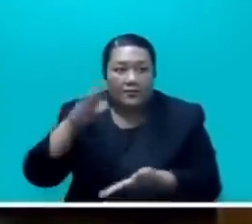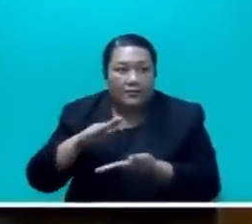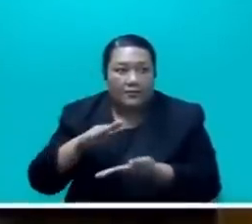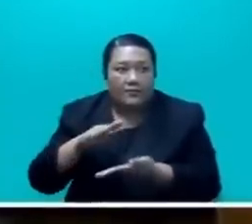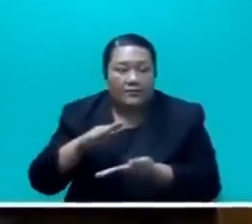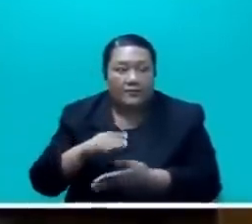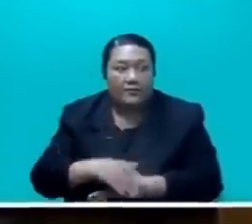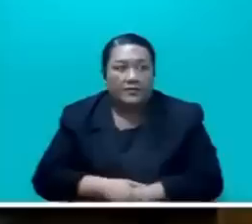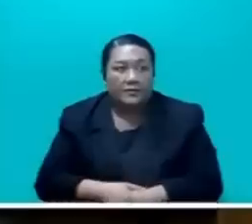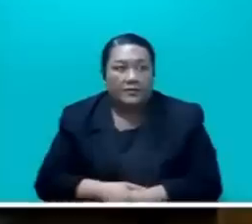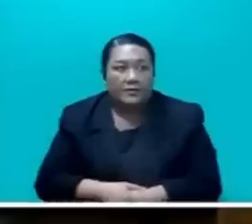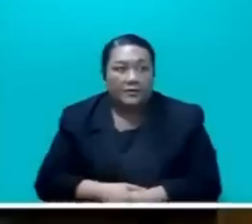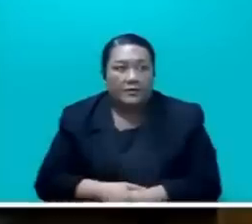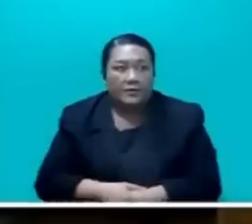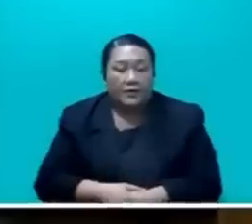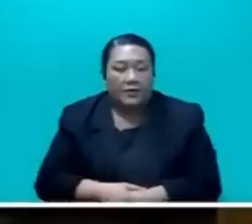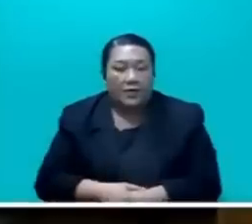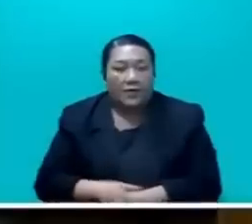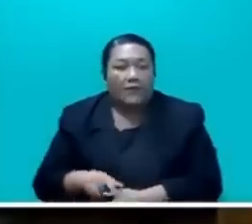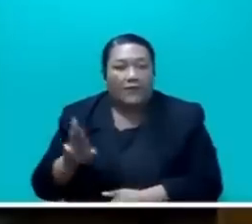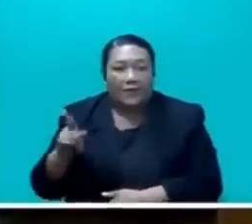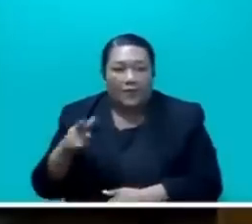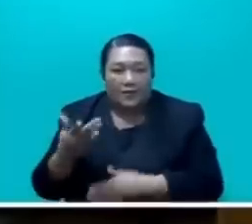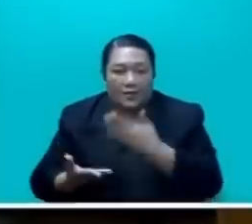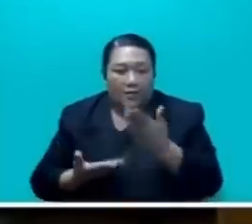the severity of the award.